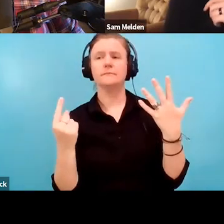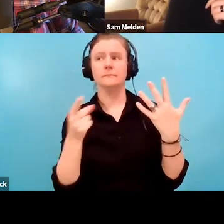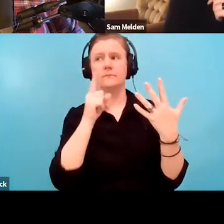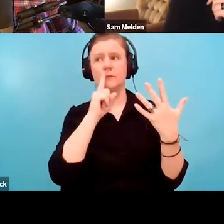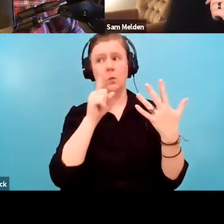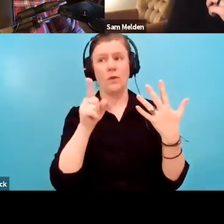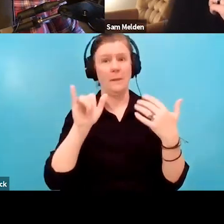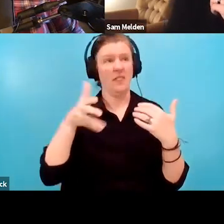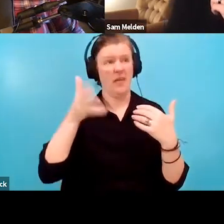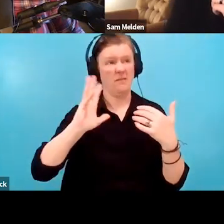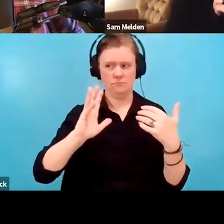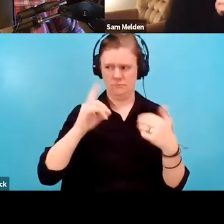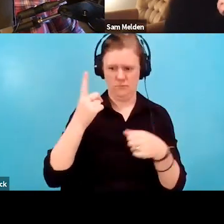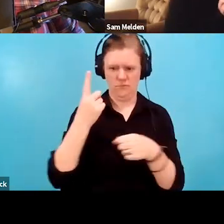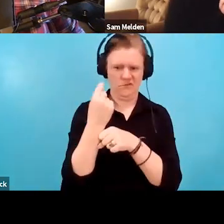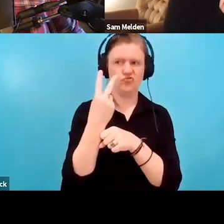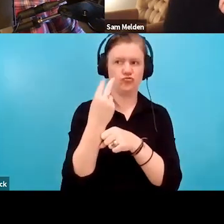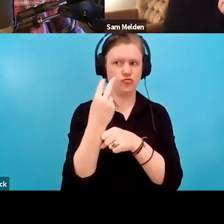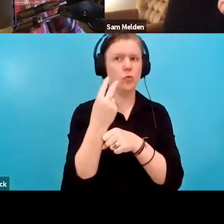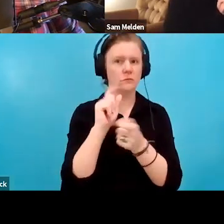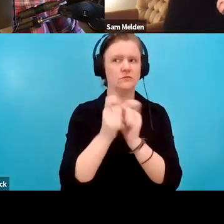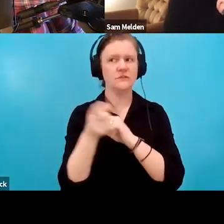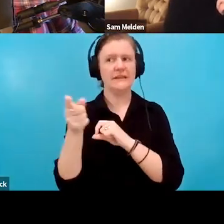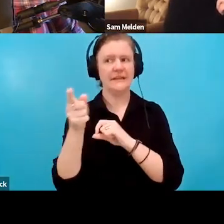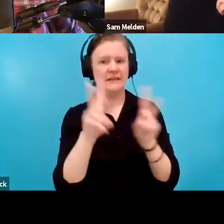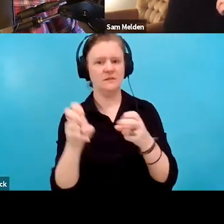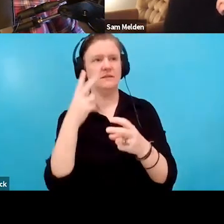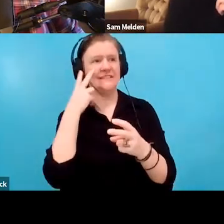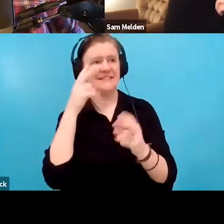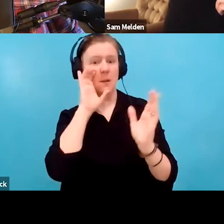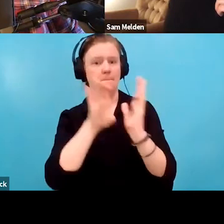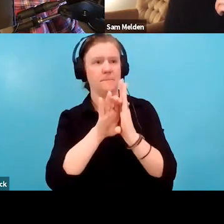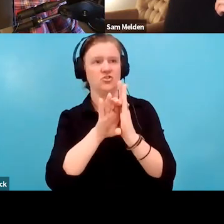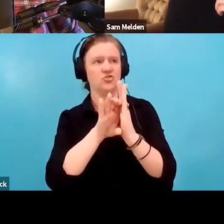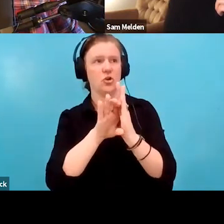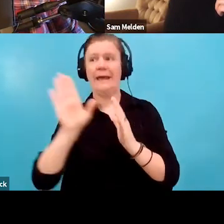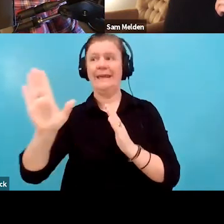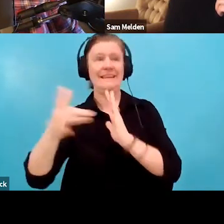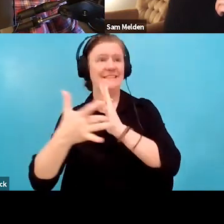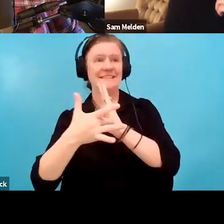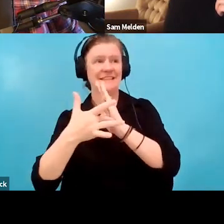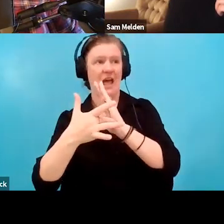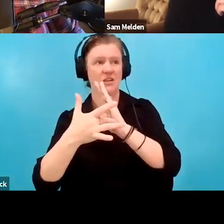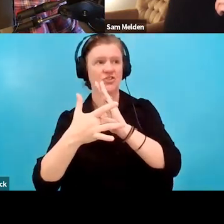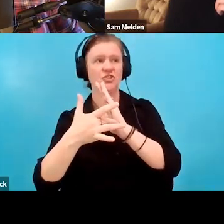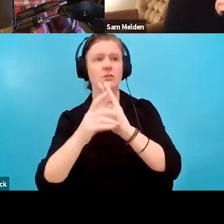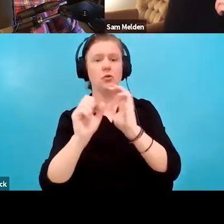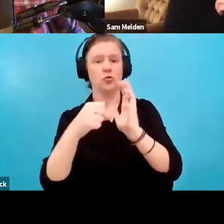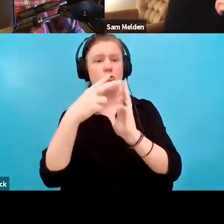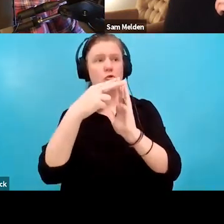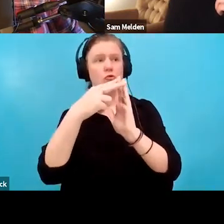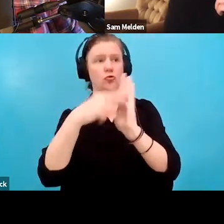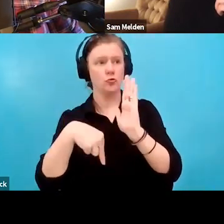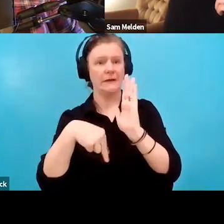a little bit for the better since then, when he would get to one of those images, the screen reader would read aloud to him and